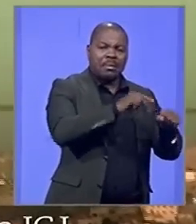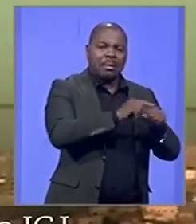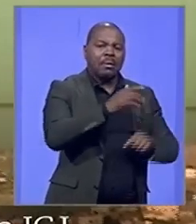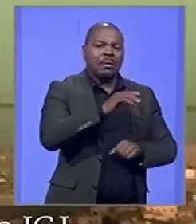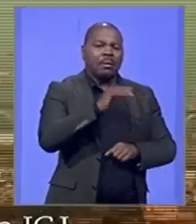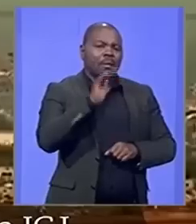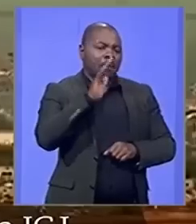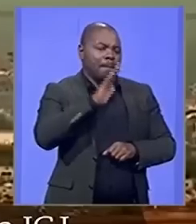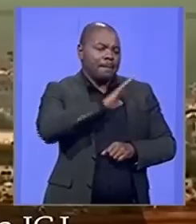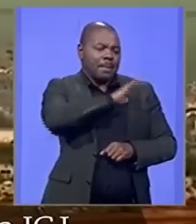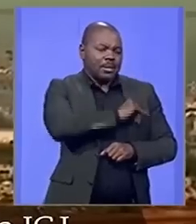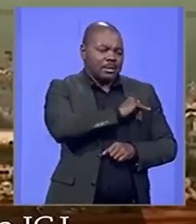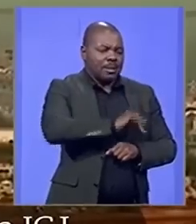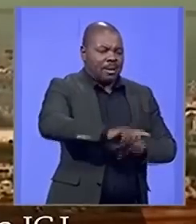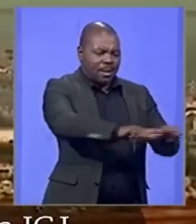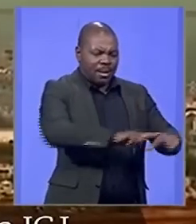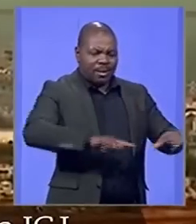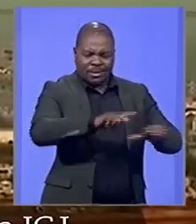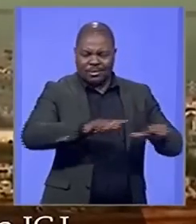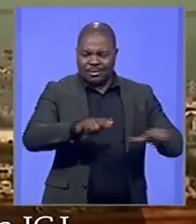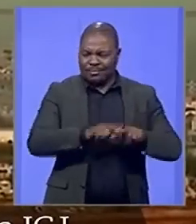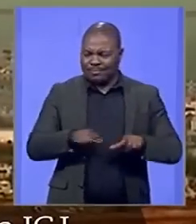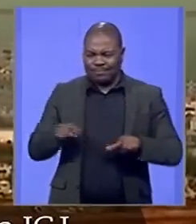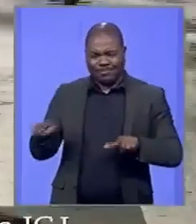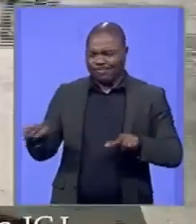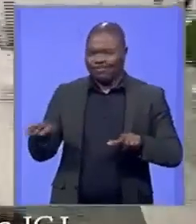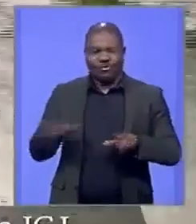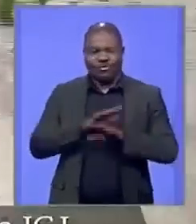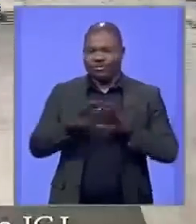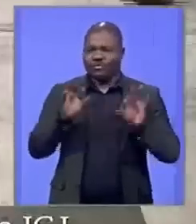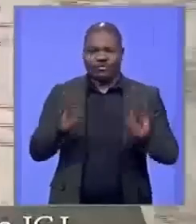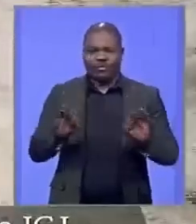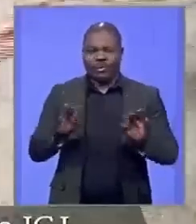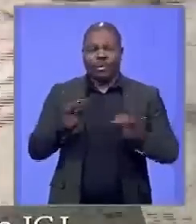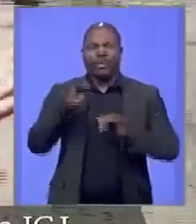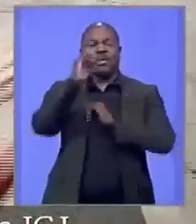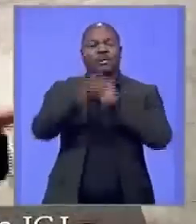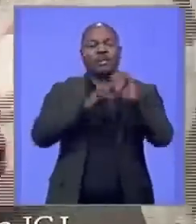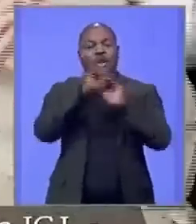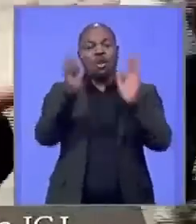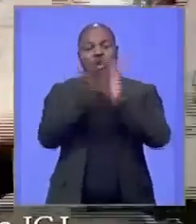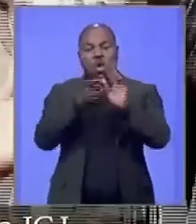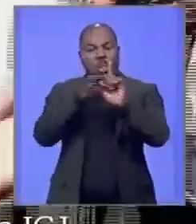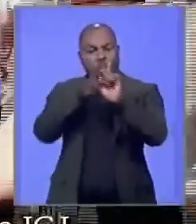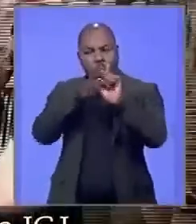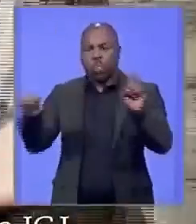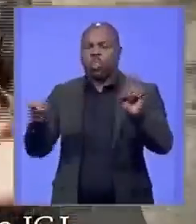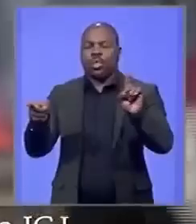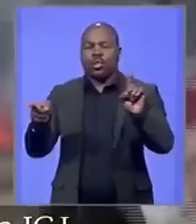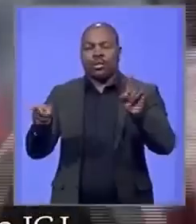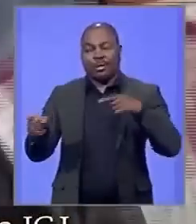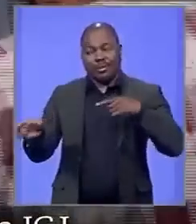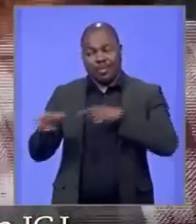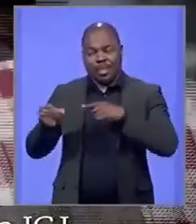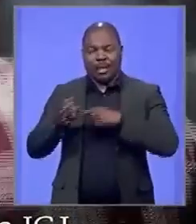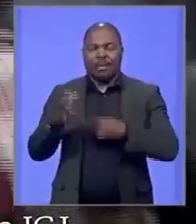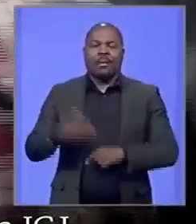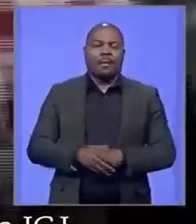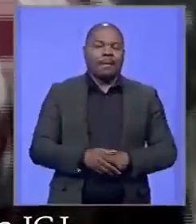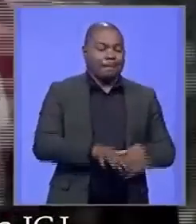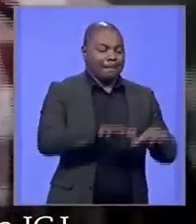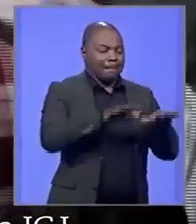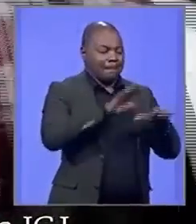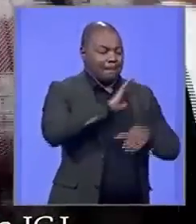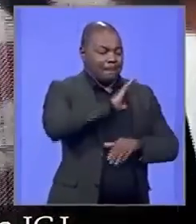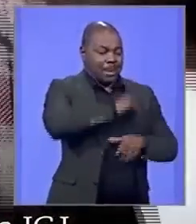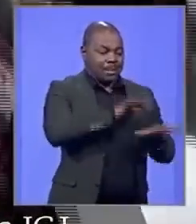of Palestinian land is incongruent with international law. We have maintained that the Palestinian people have